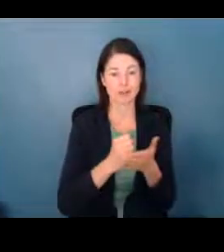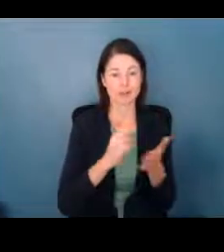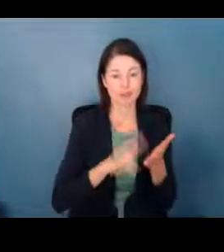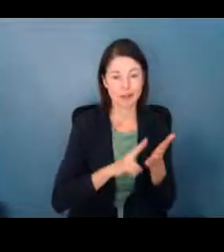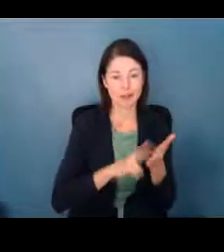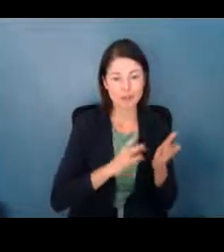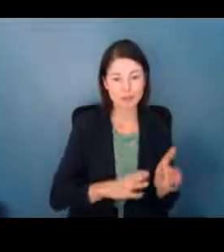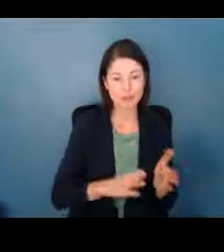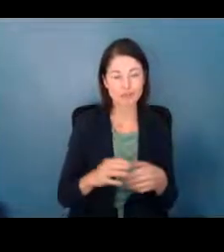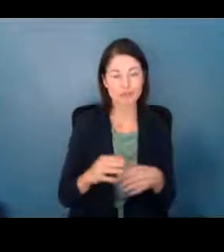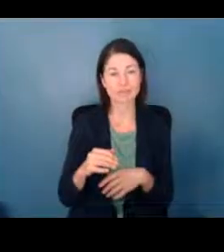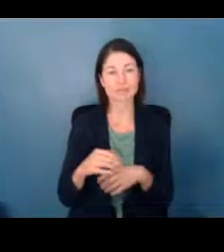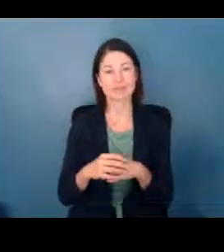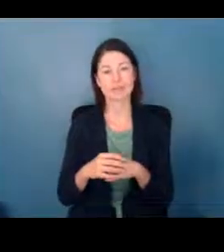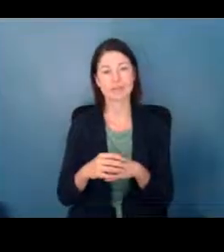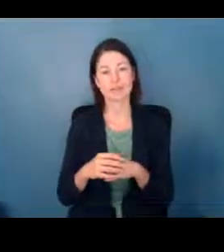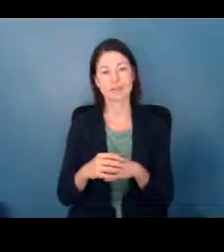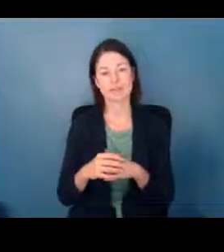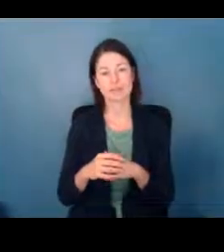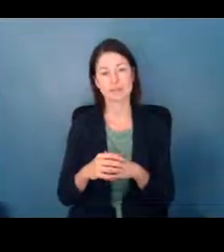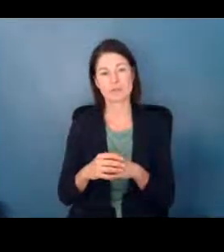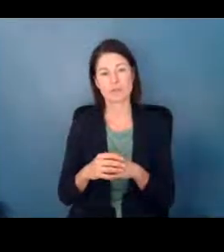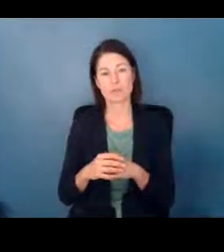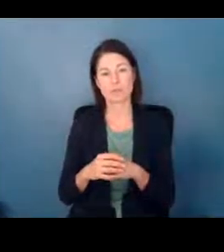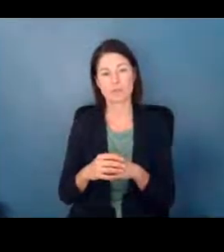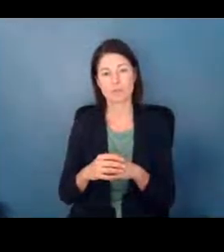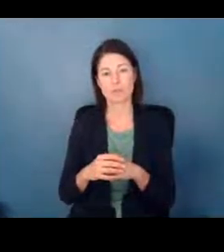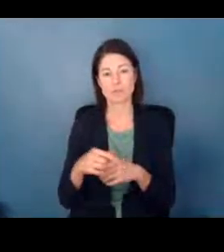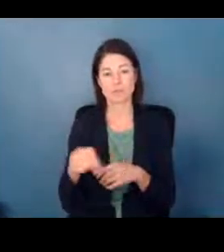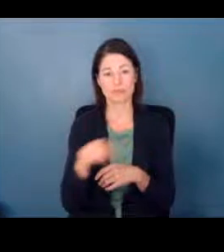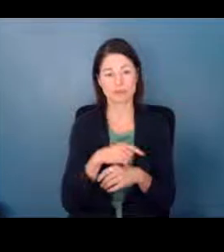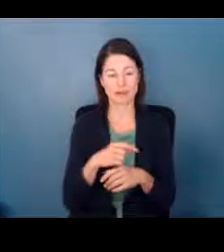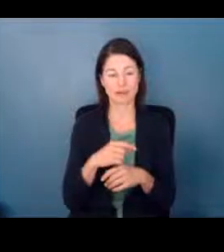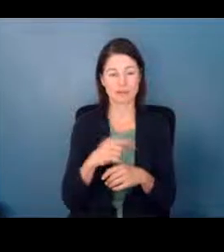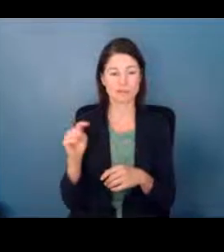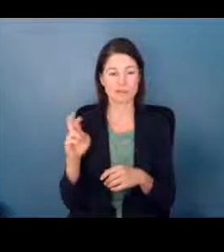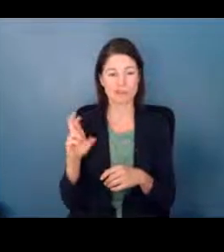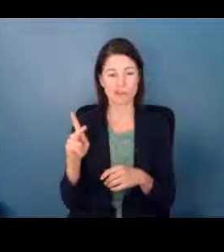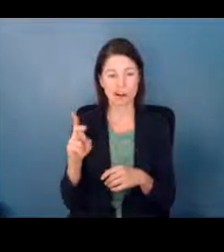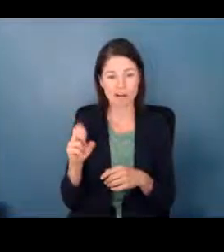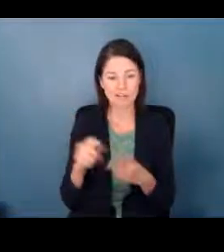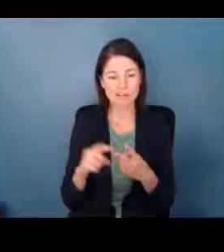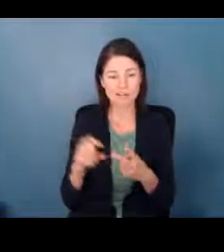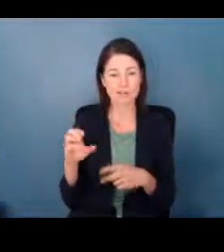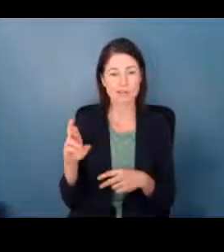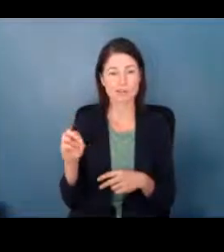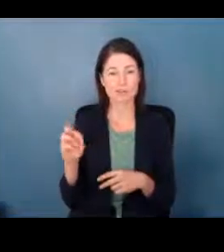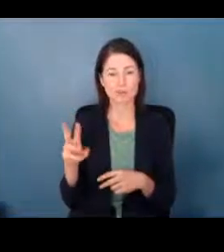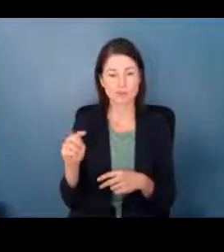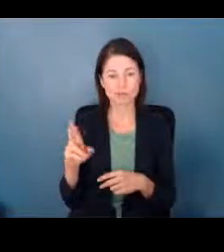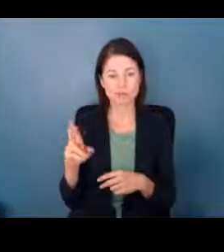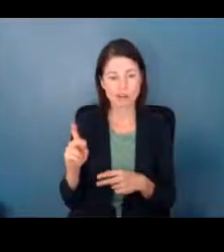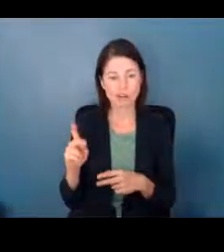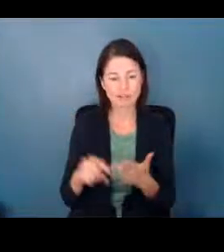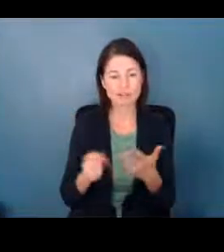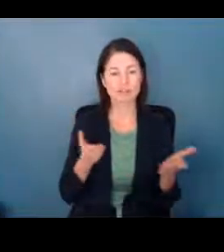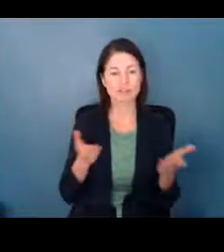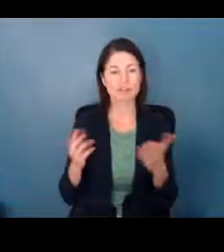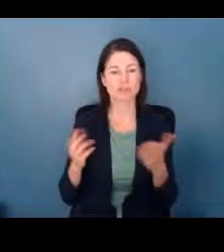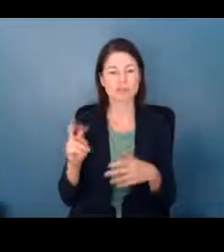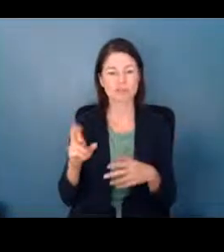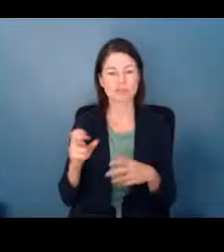And they have pickup trucks and crew trucks and service trucks that